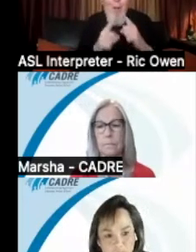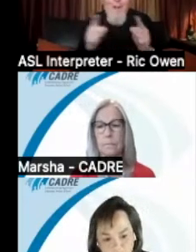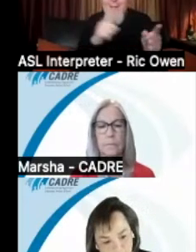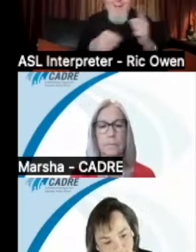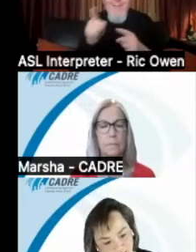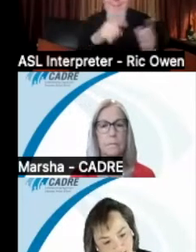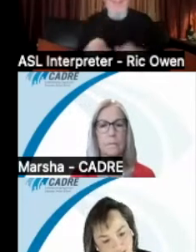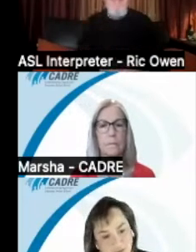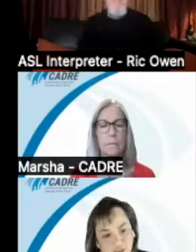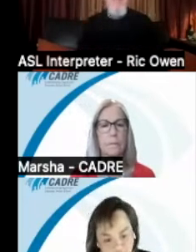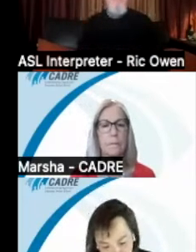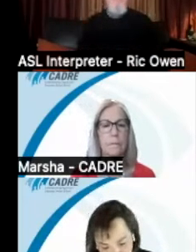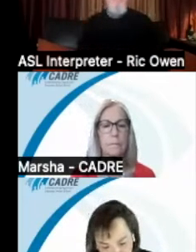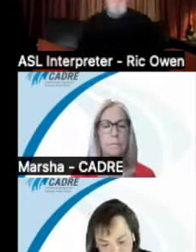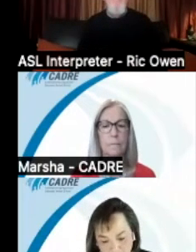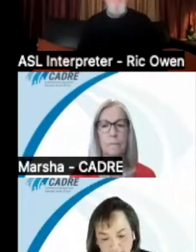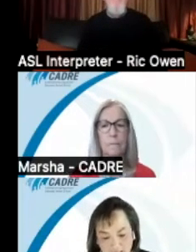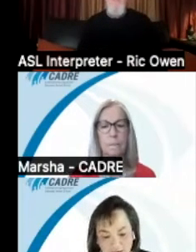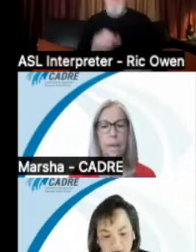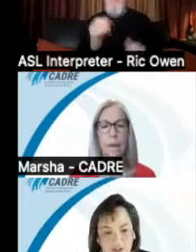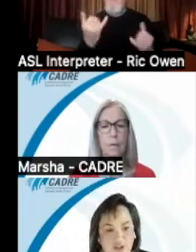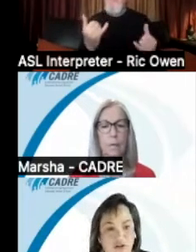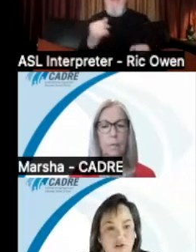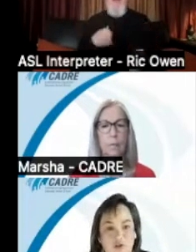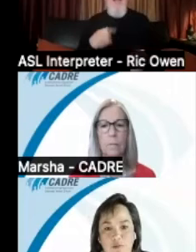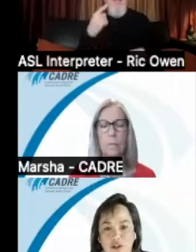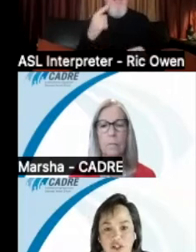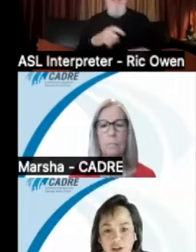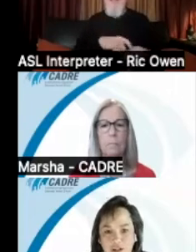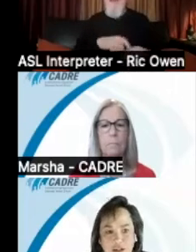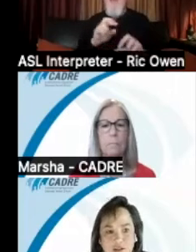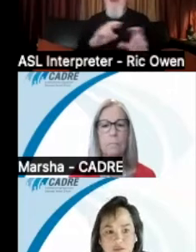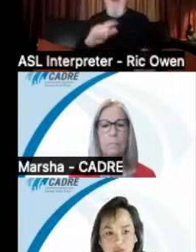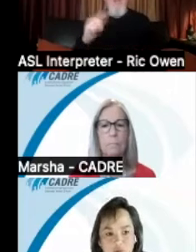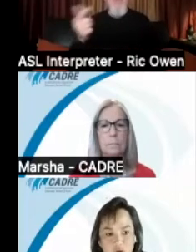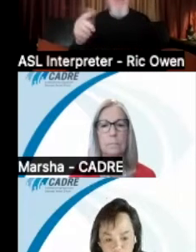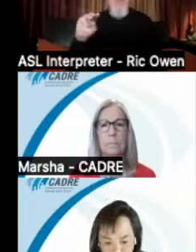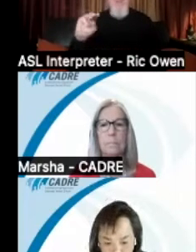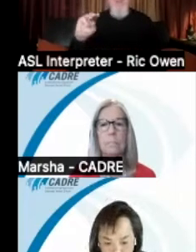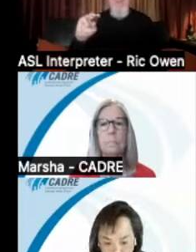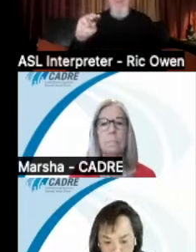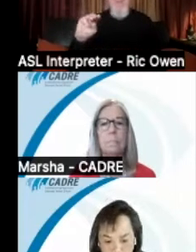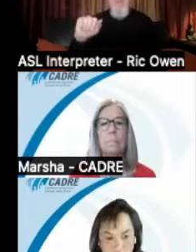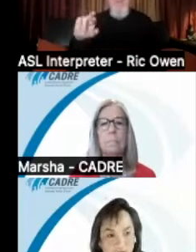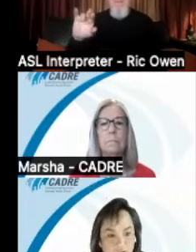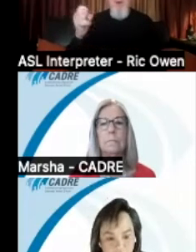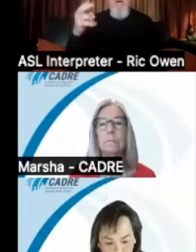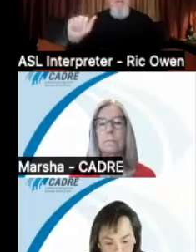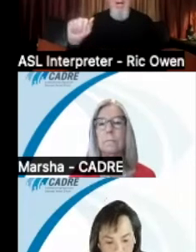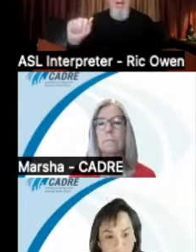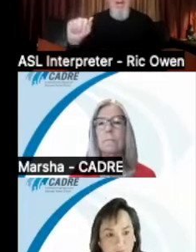program. And with that, I think I'm going to turn it over to Marcia for our